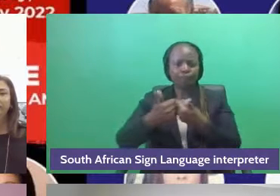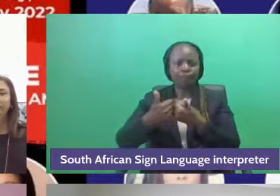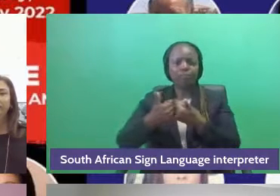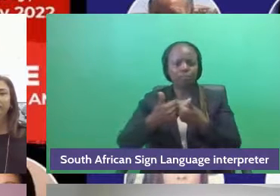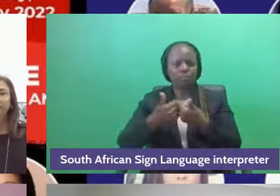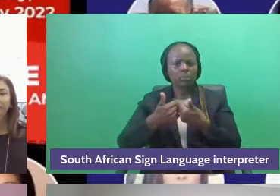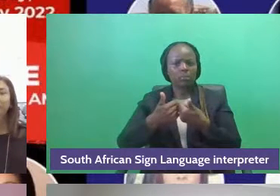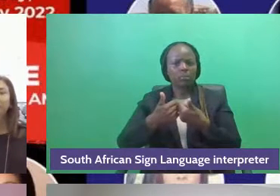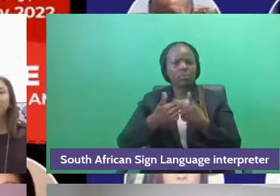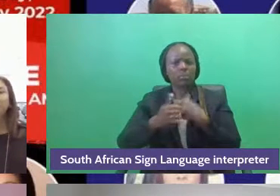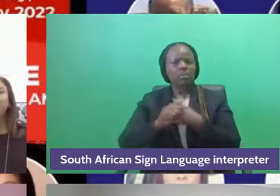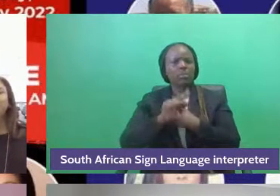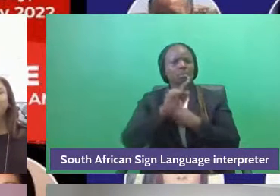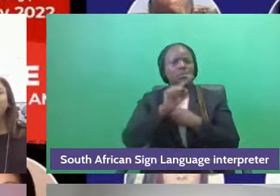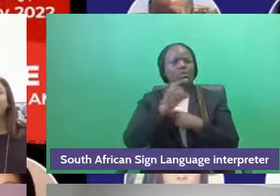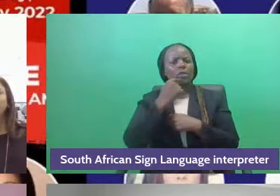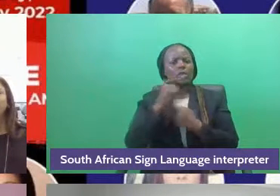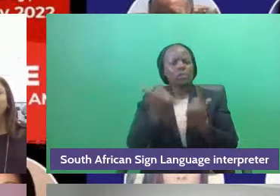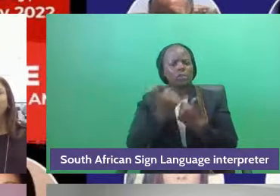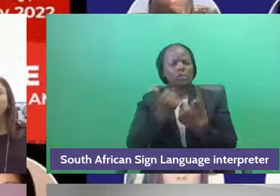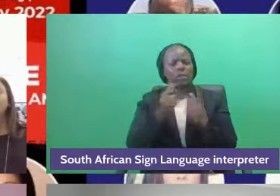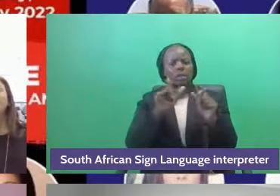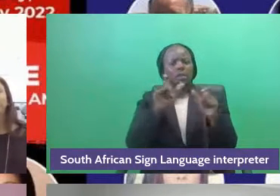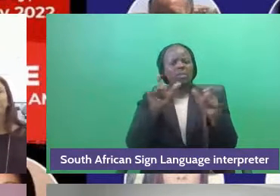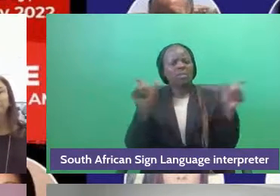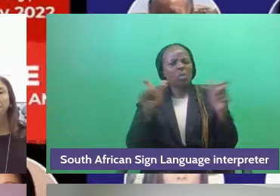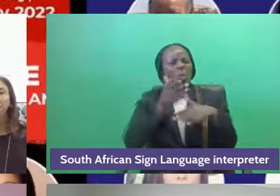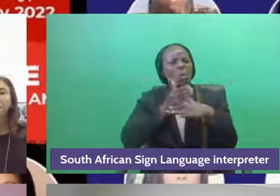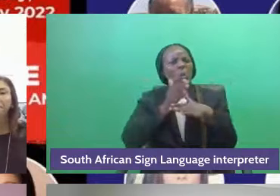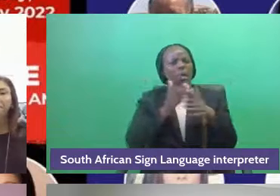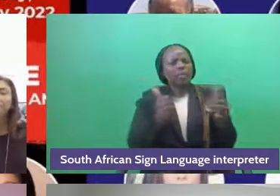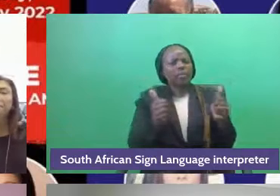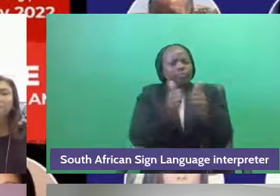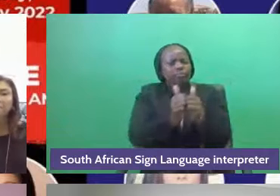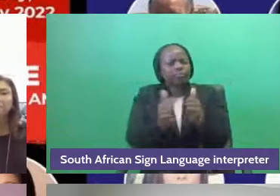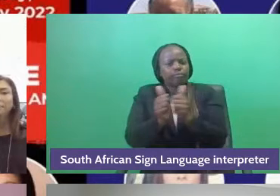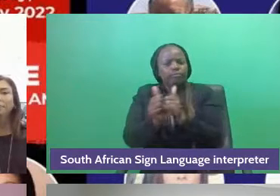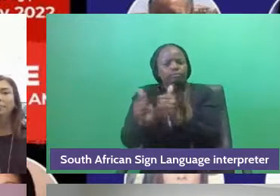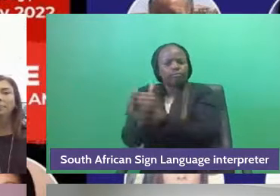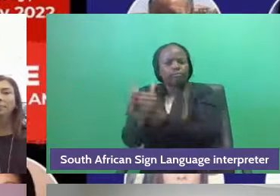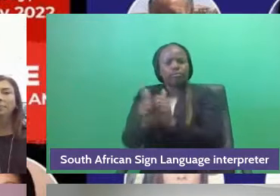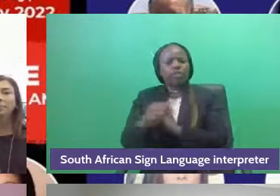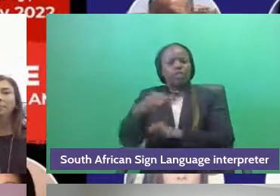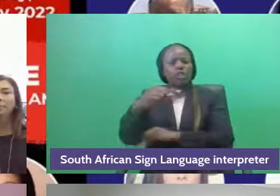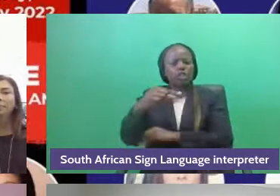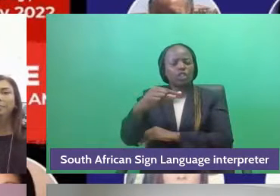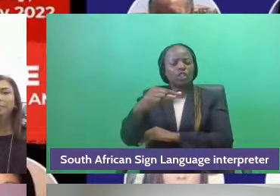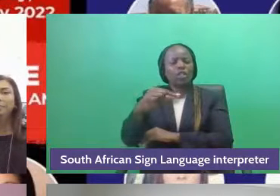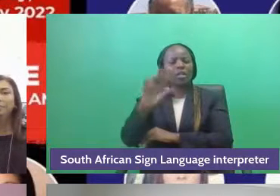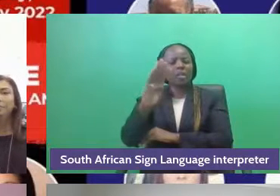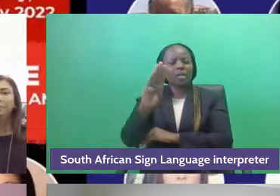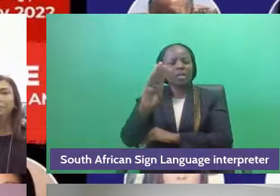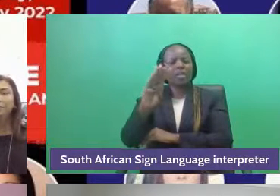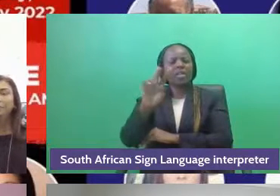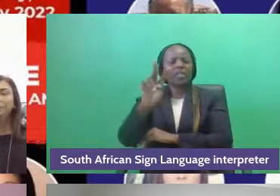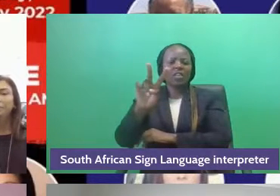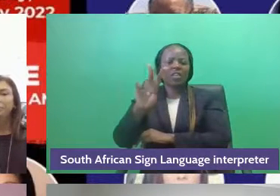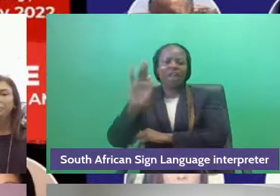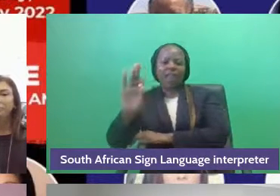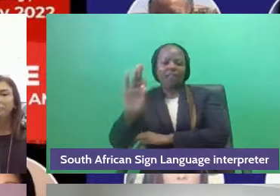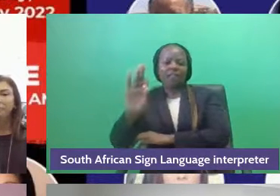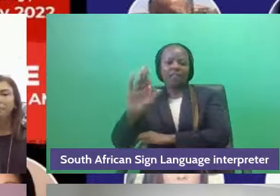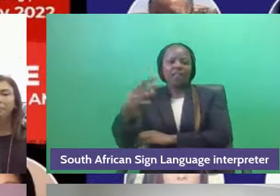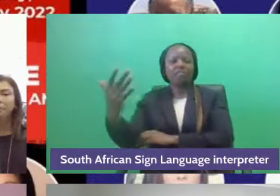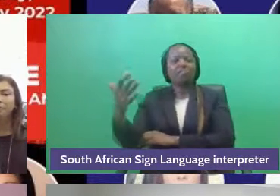touched on the pillars that you're working with in terms of the GBVF NSP, and I think we're going to move